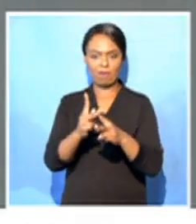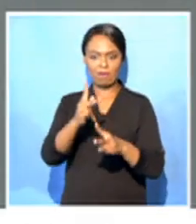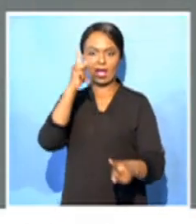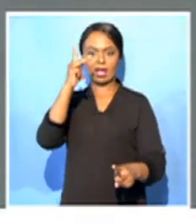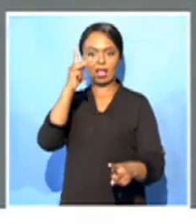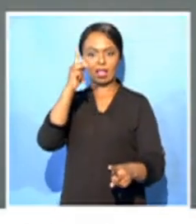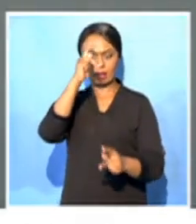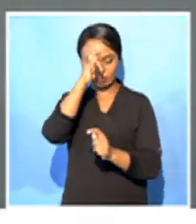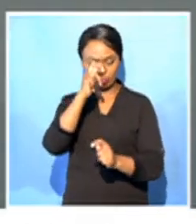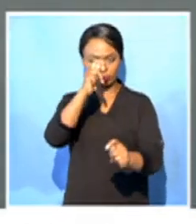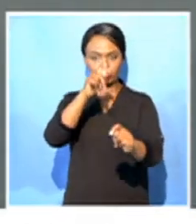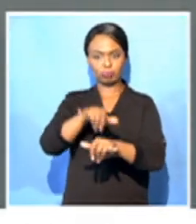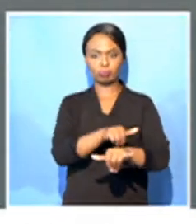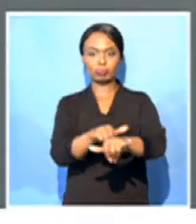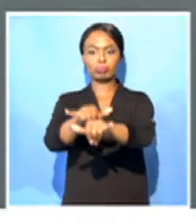salute.